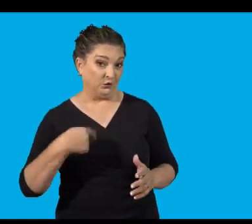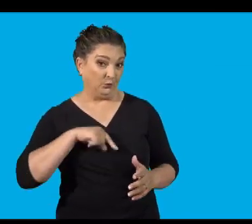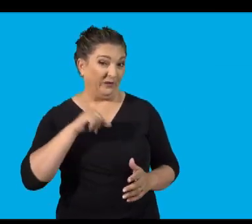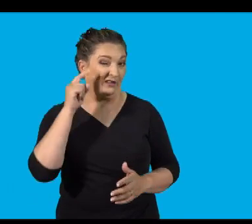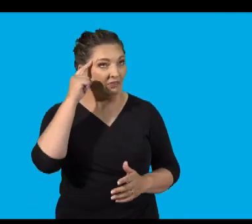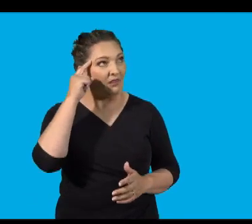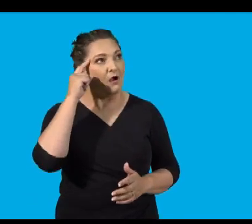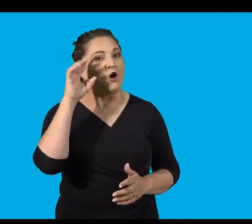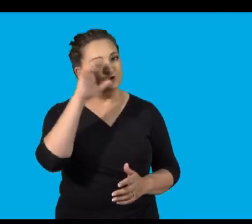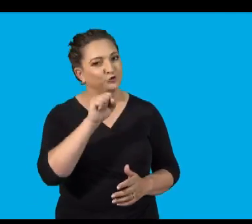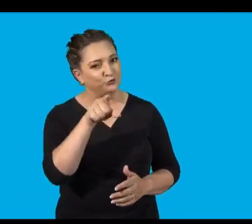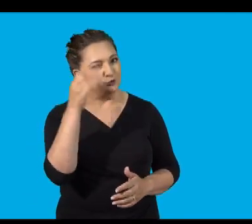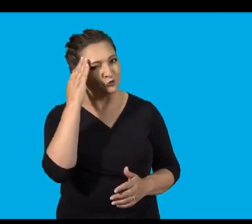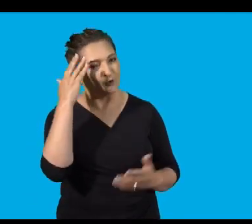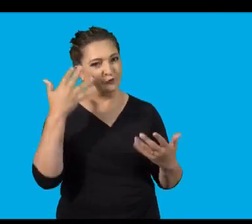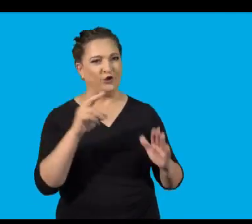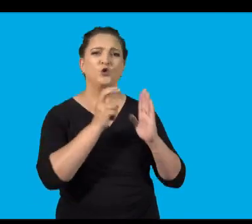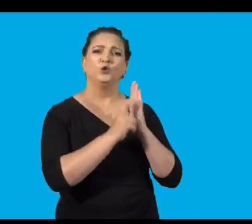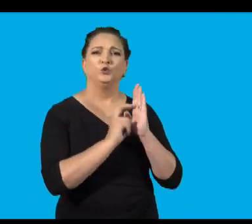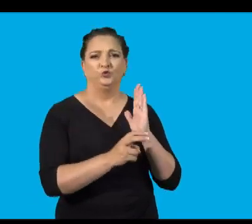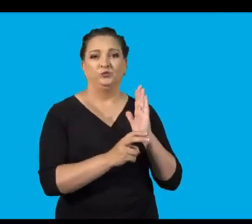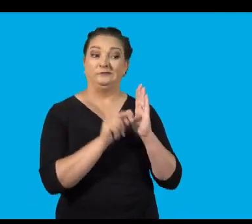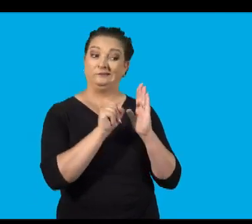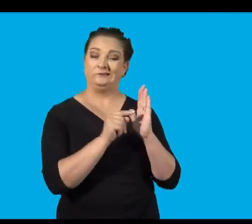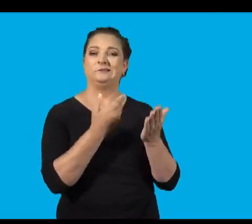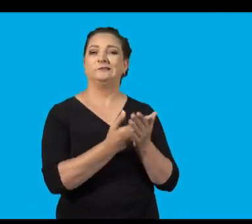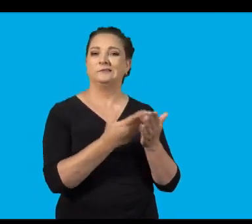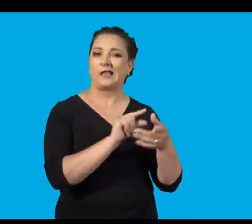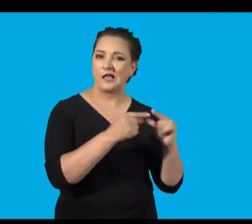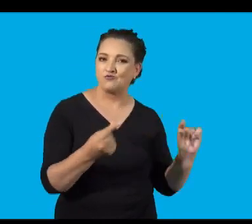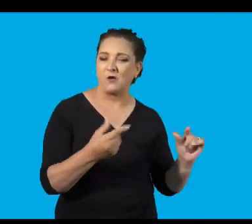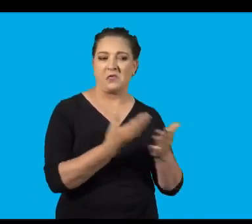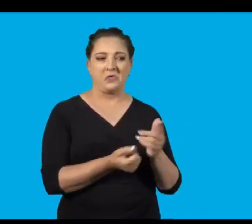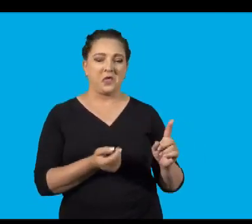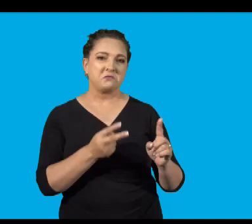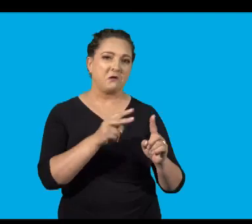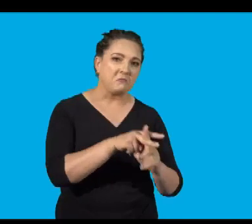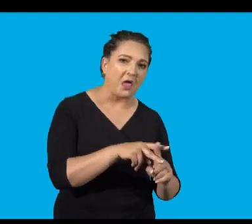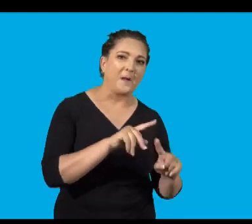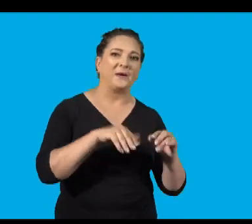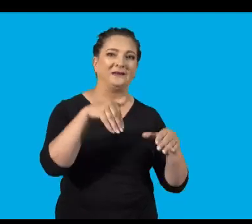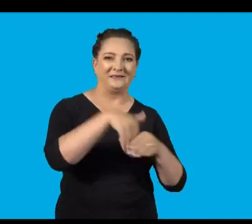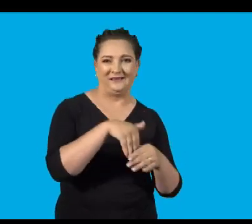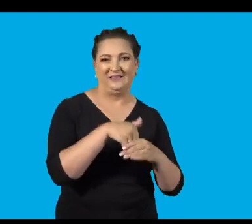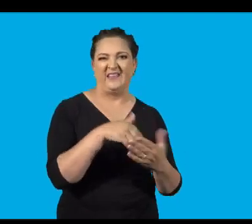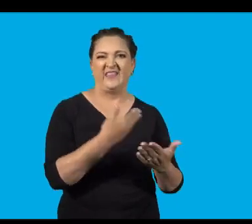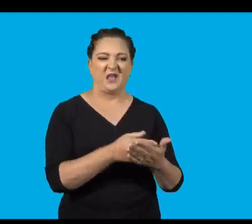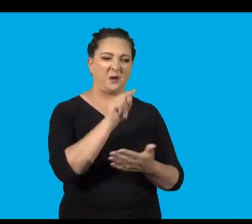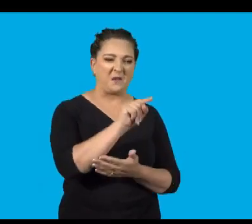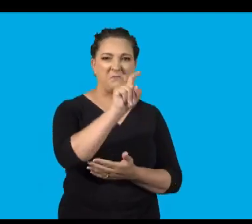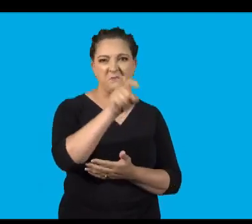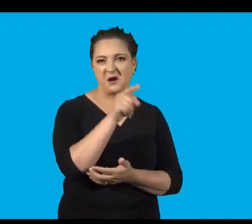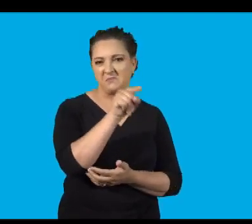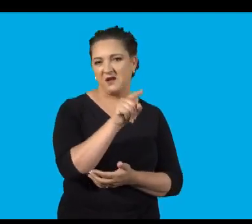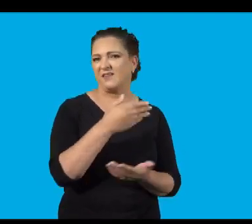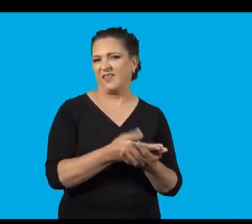assume that you know? That you know your rules for grammar and that you apply it when you're writing. You can comment on the effectiveness of